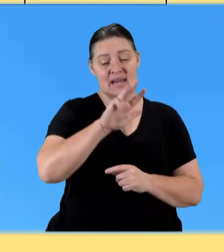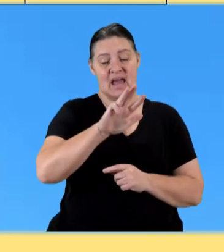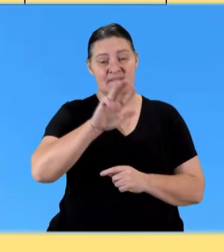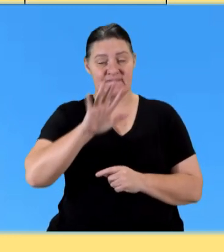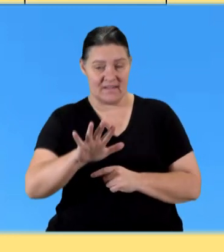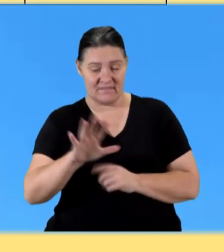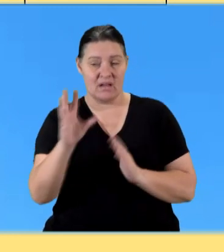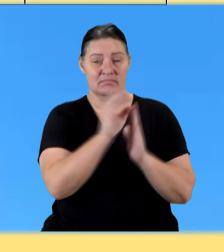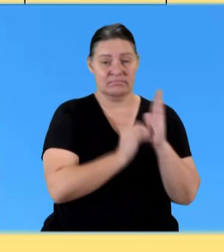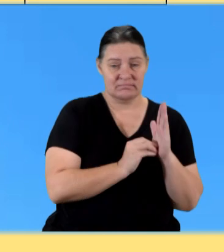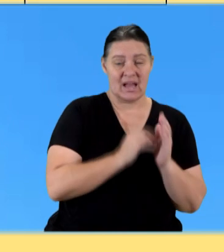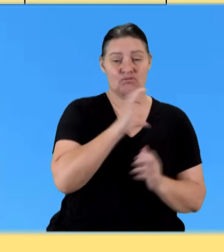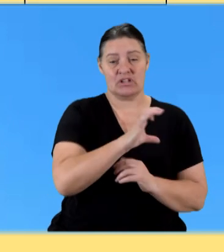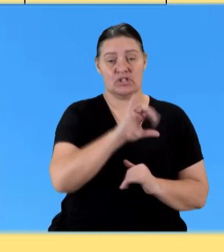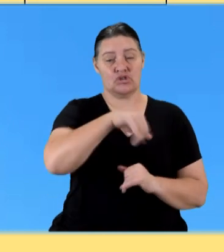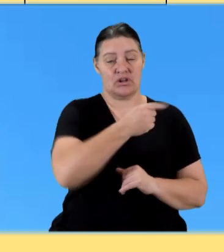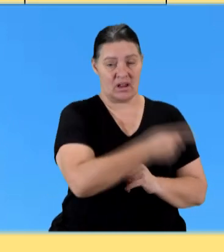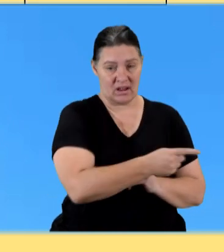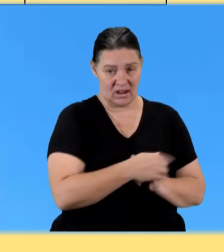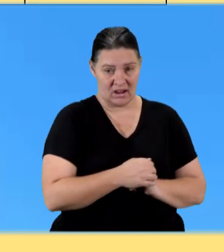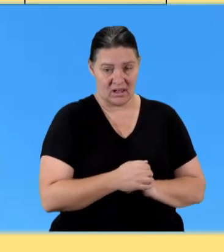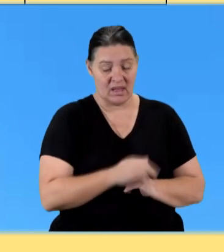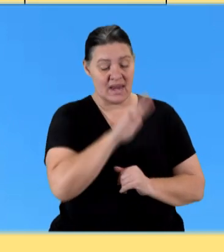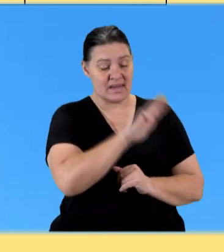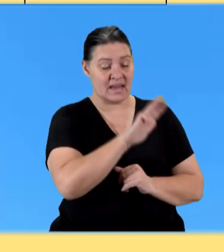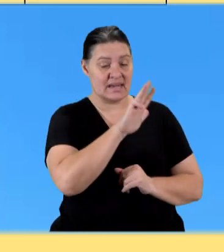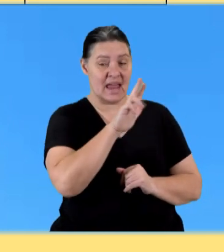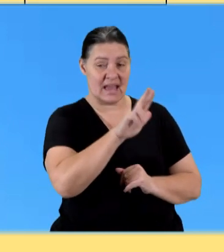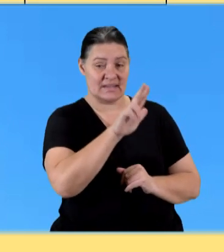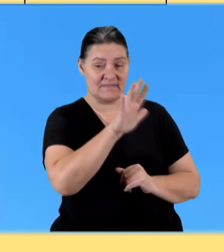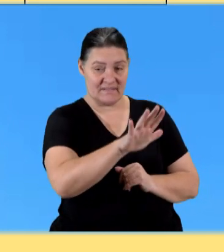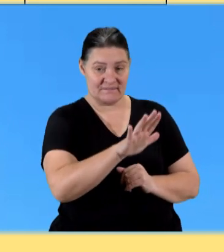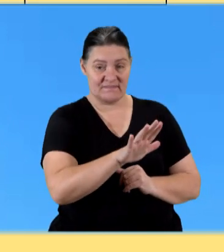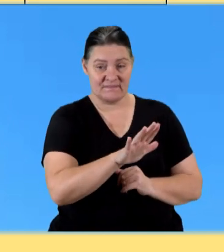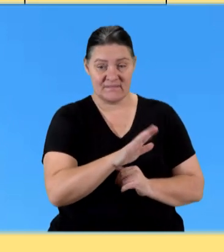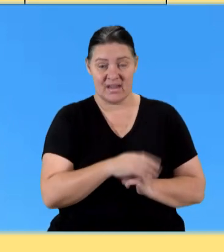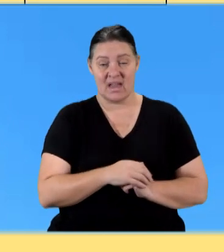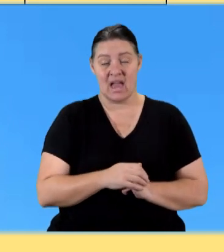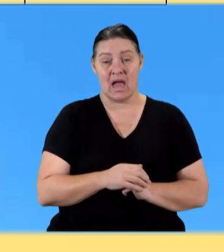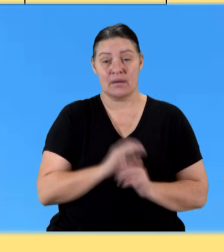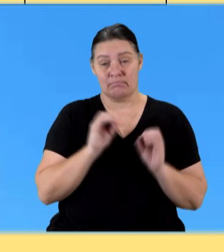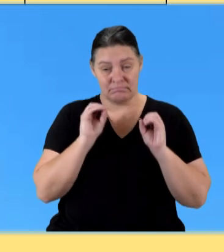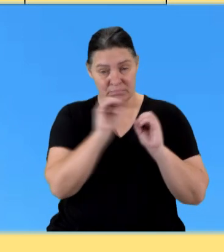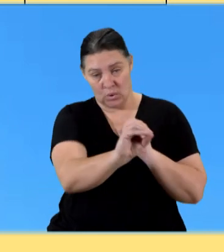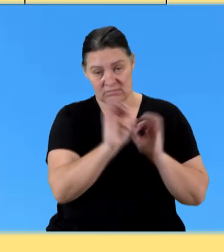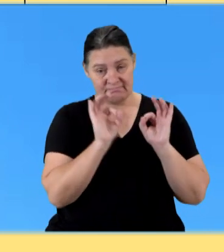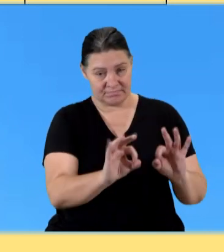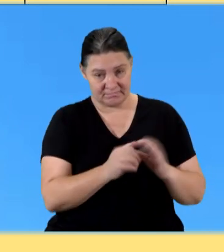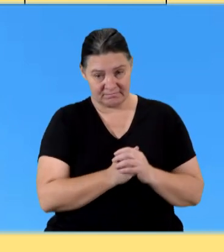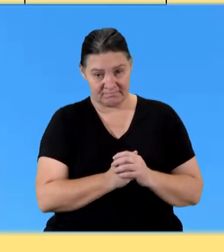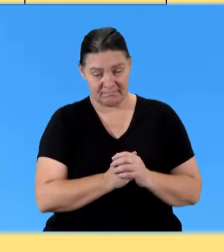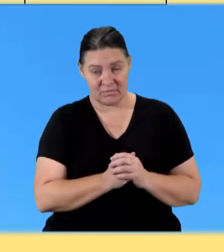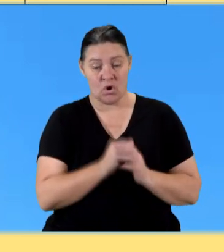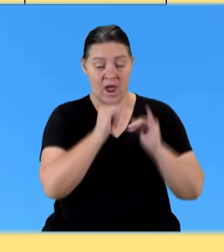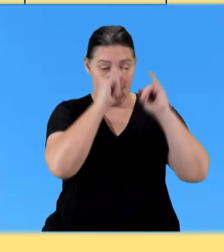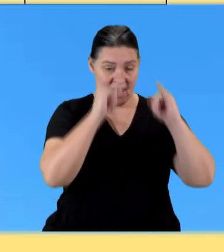895, was recorded in the creditors journal as 985 and posted as such.